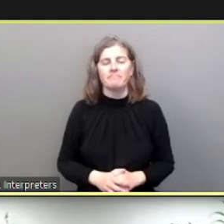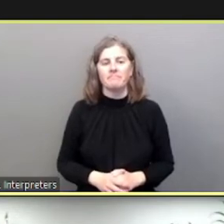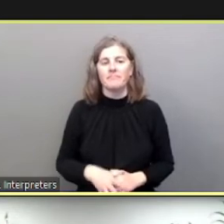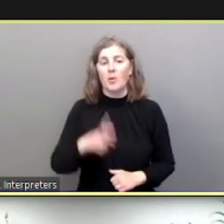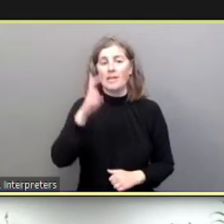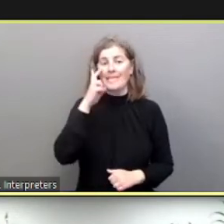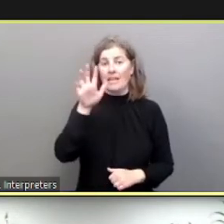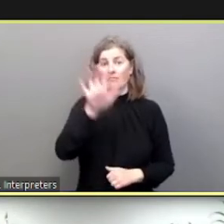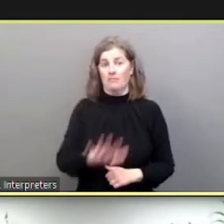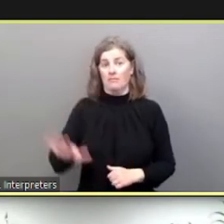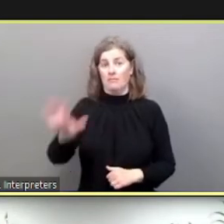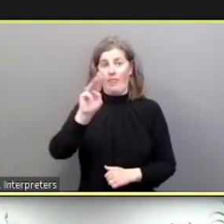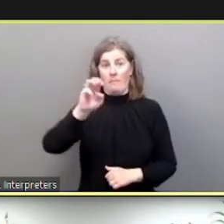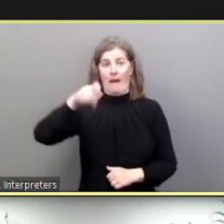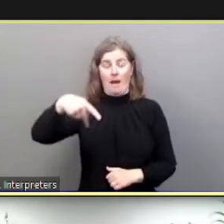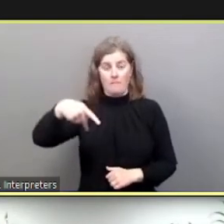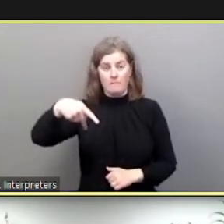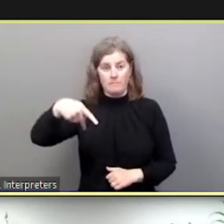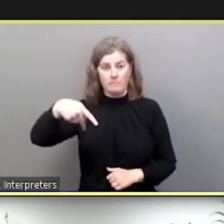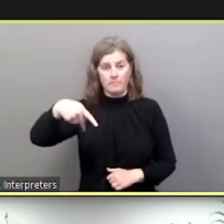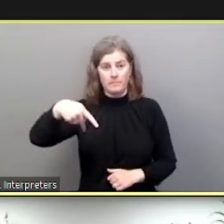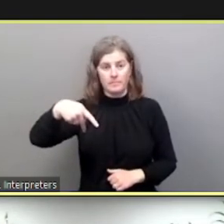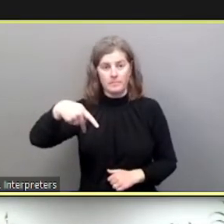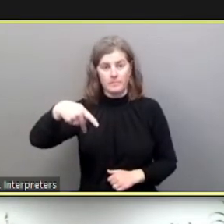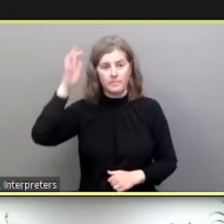see here the